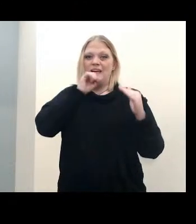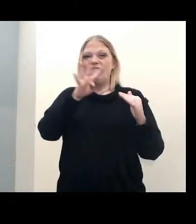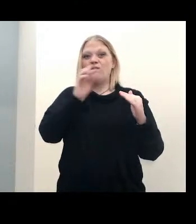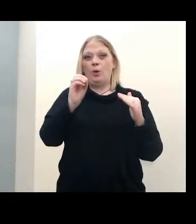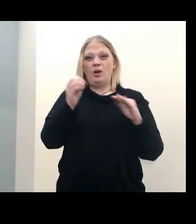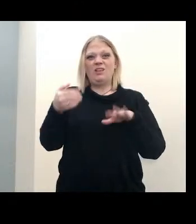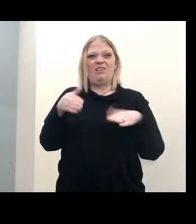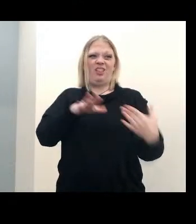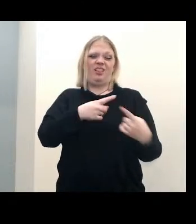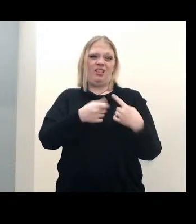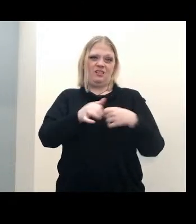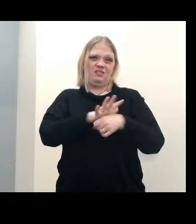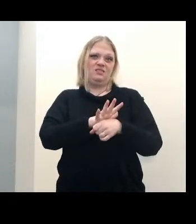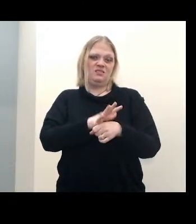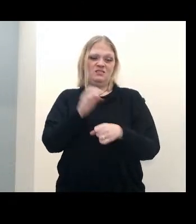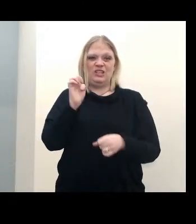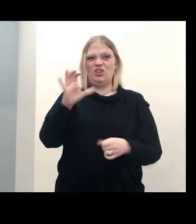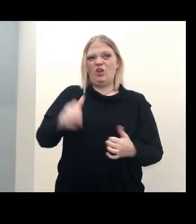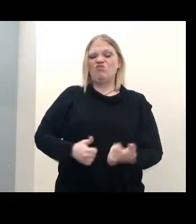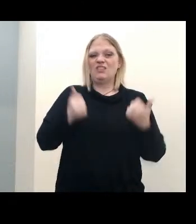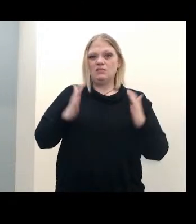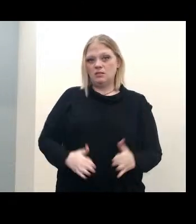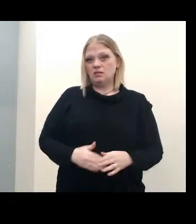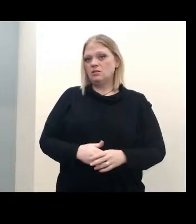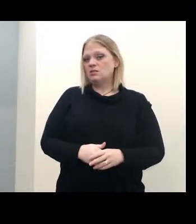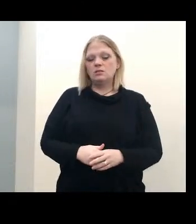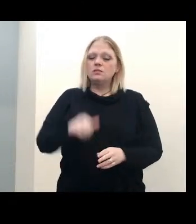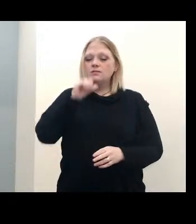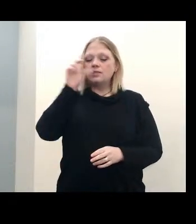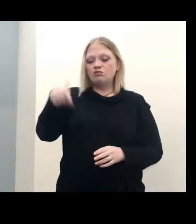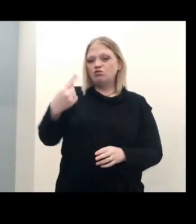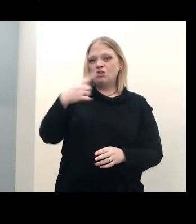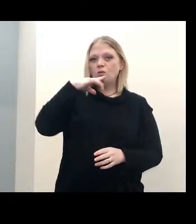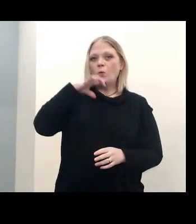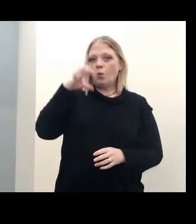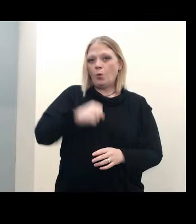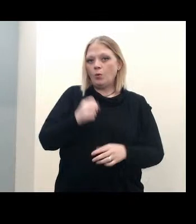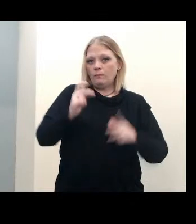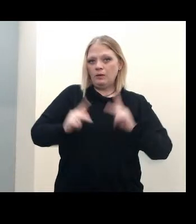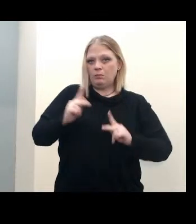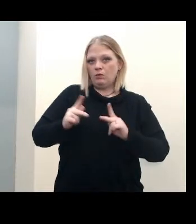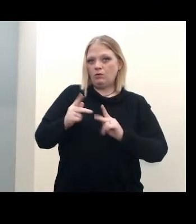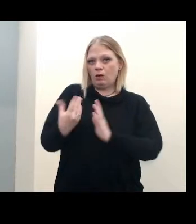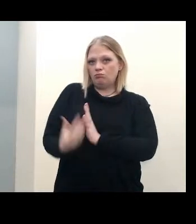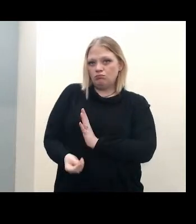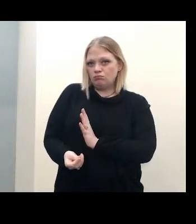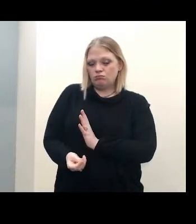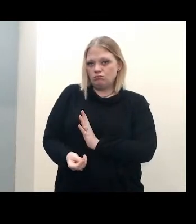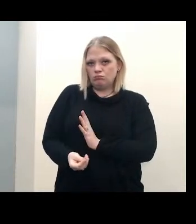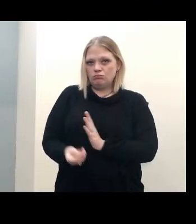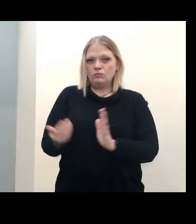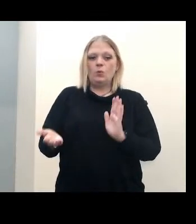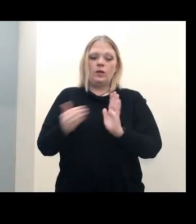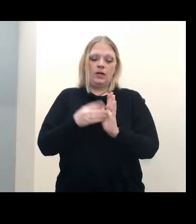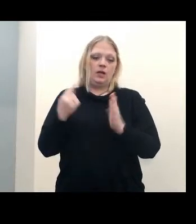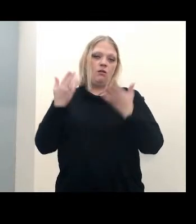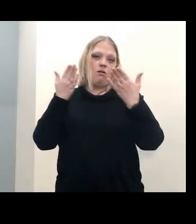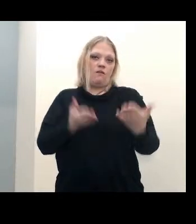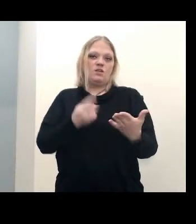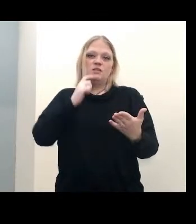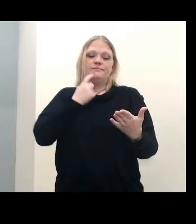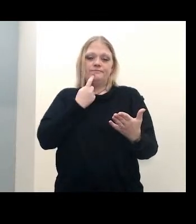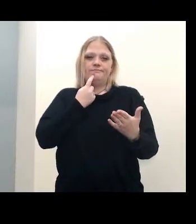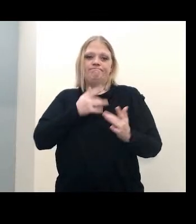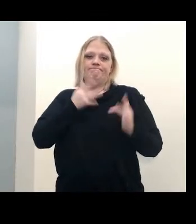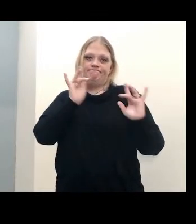from COVID-19 that are Erie County residents. So it's not just the old people who are passing. And once again, we always offer our deepest condolences